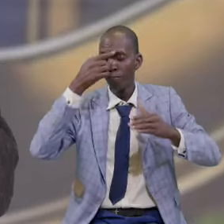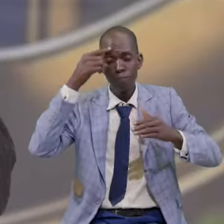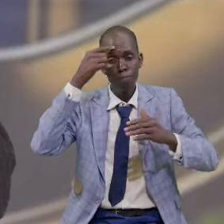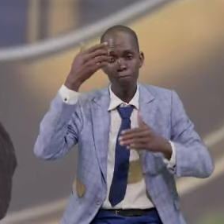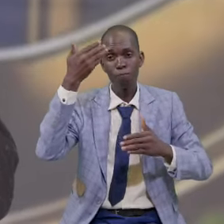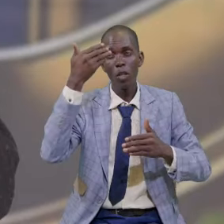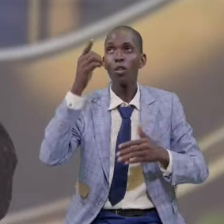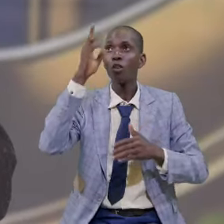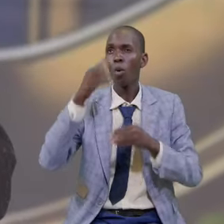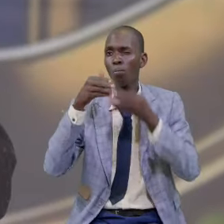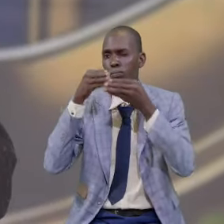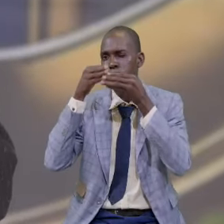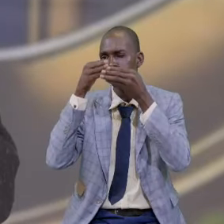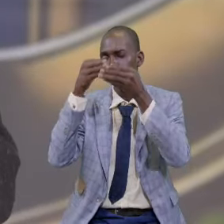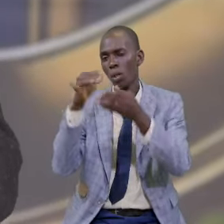boaster,